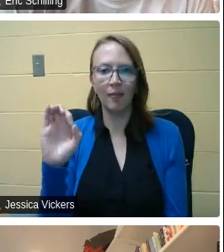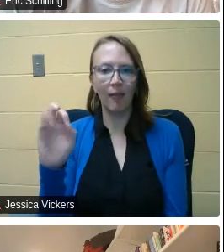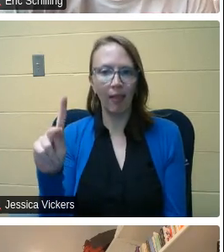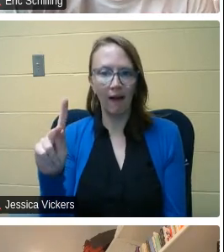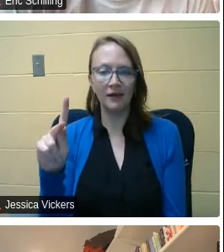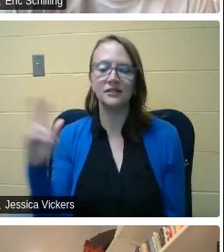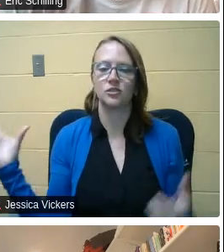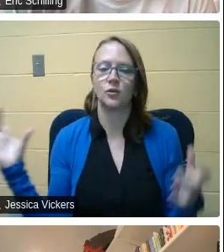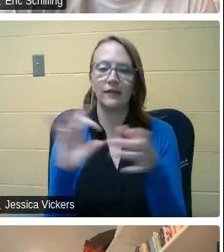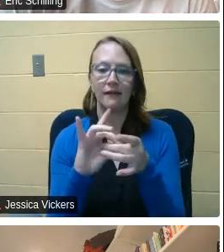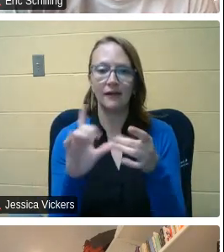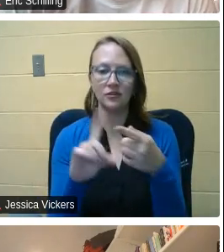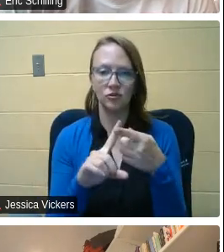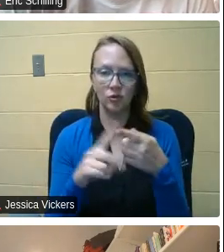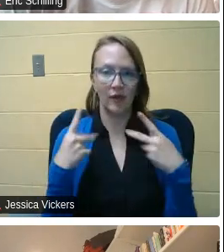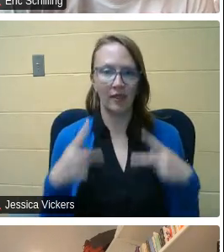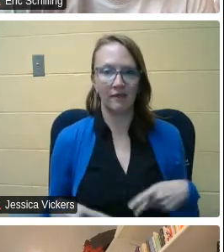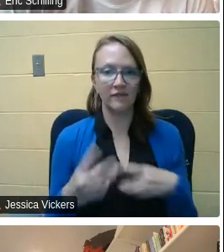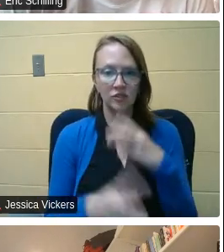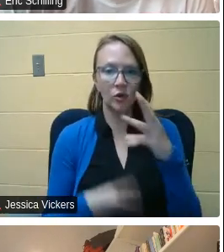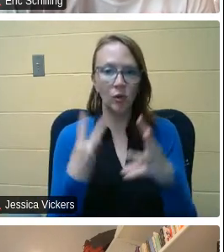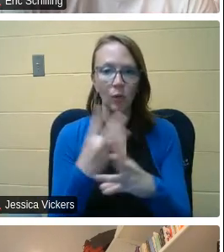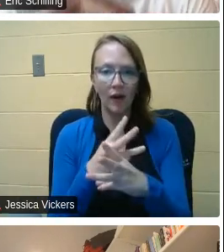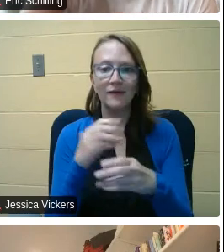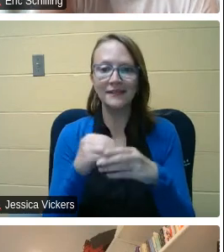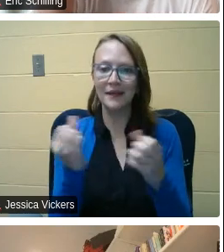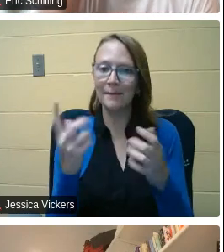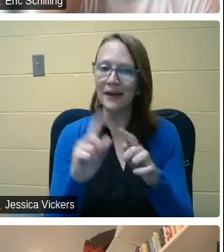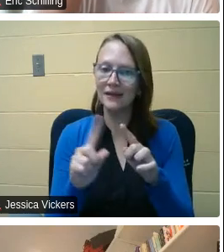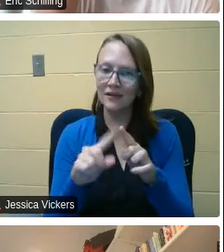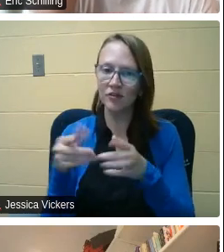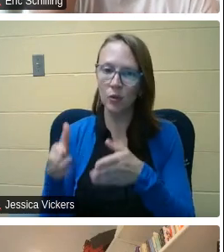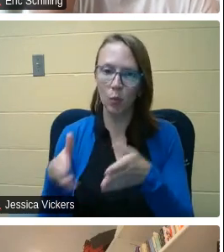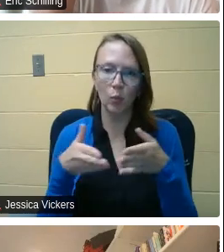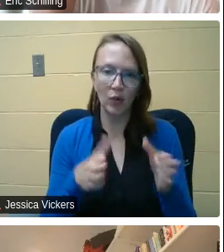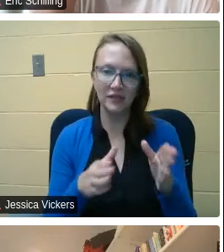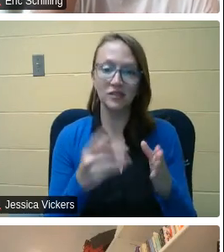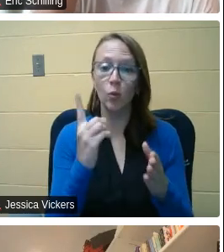to the physical world in many different ways. One of those ways is with physical